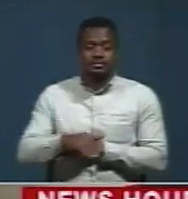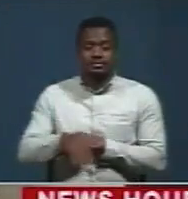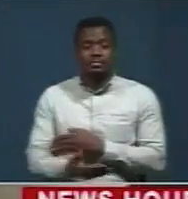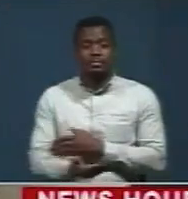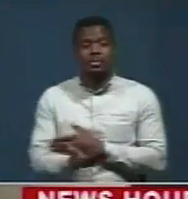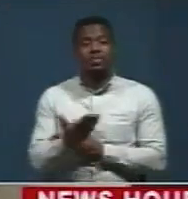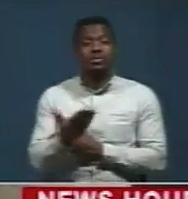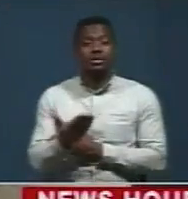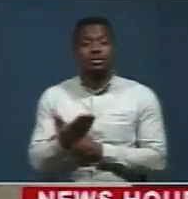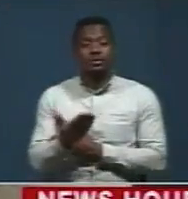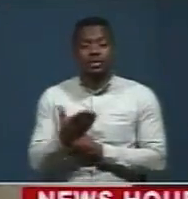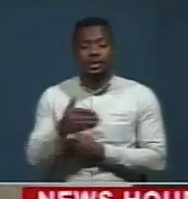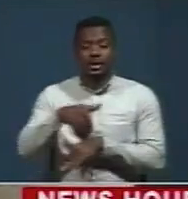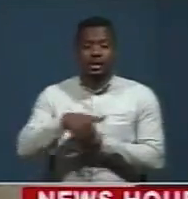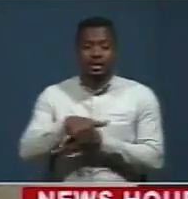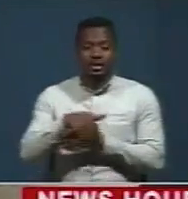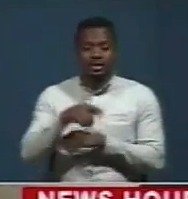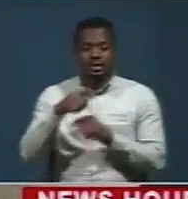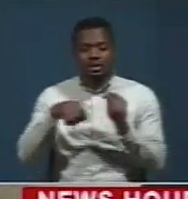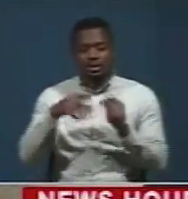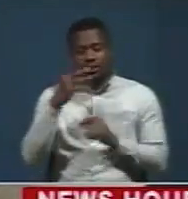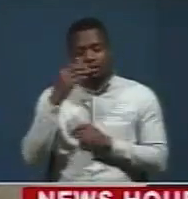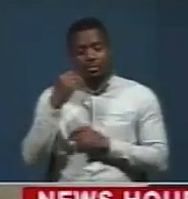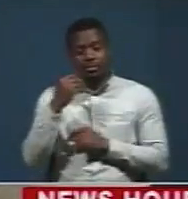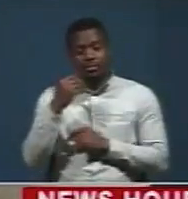chin. A drunner do mean to me in that.